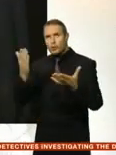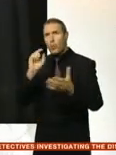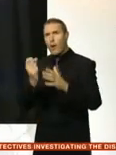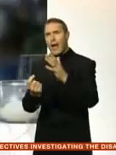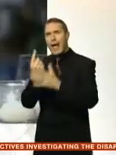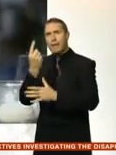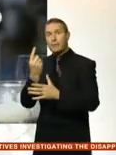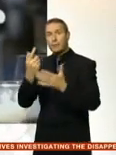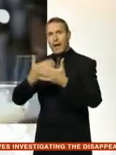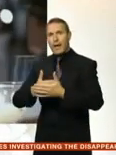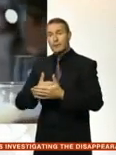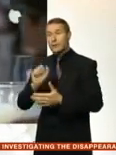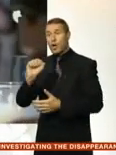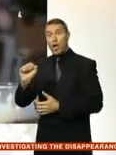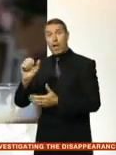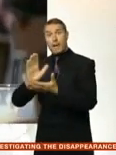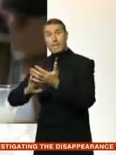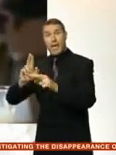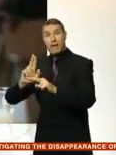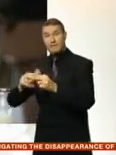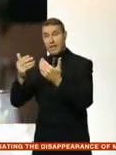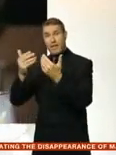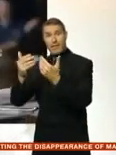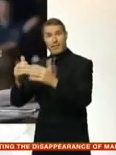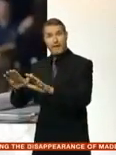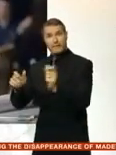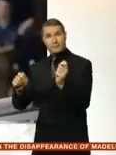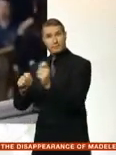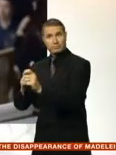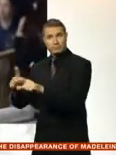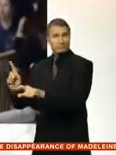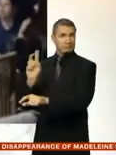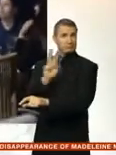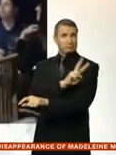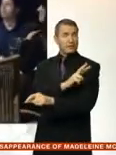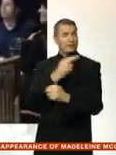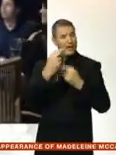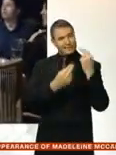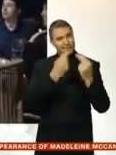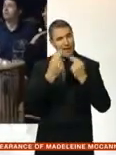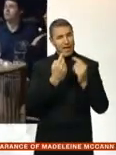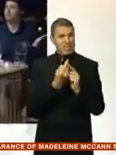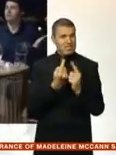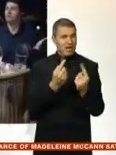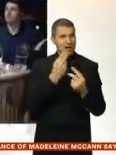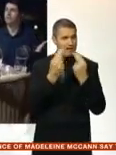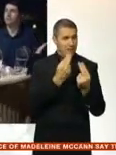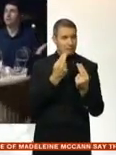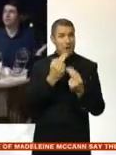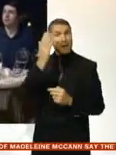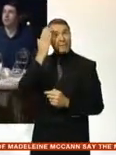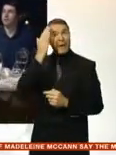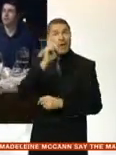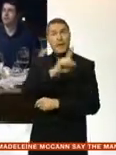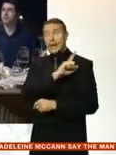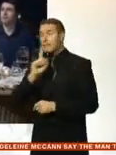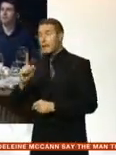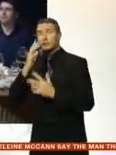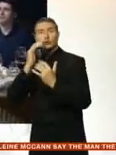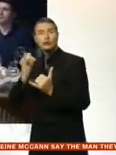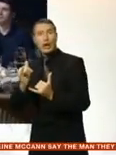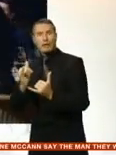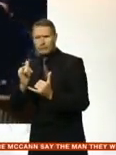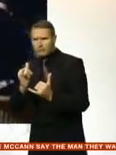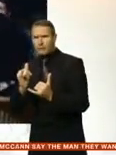night shows her parents leaving the apartment where she was sleeping to go out for dinner nearby. But when her mother came back to check on